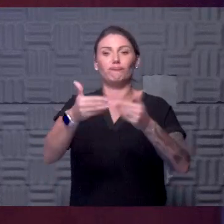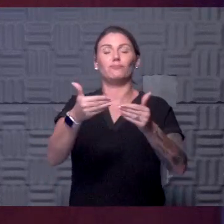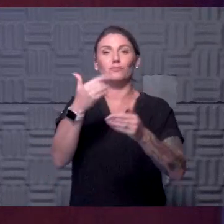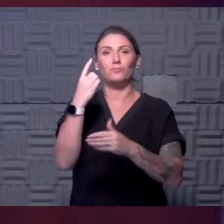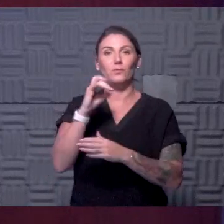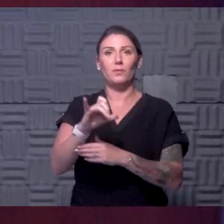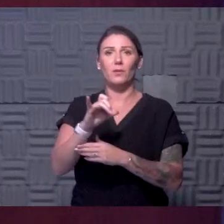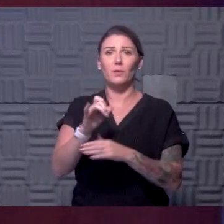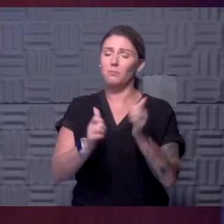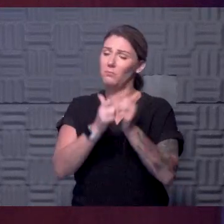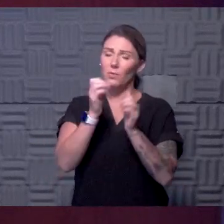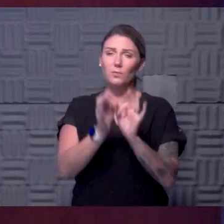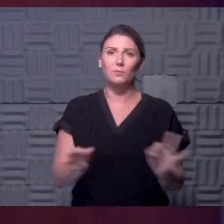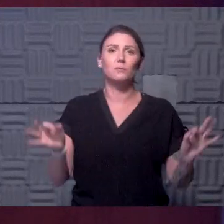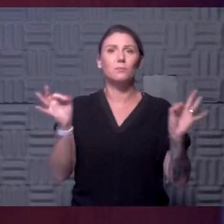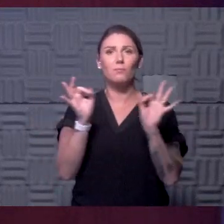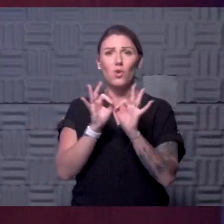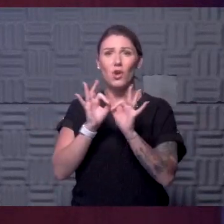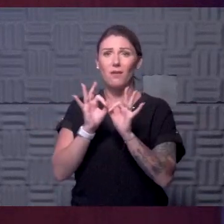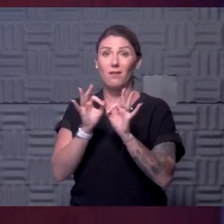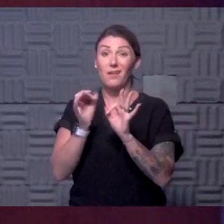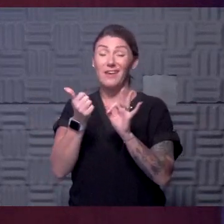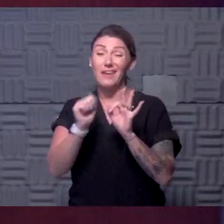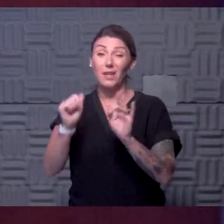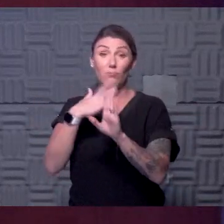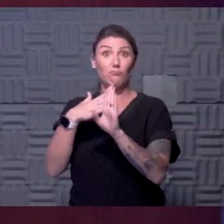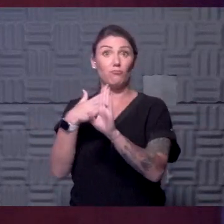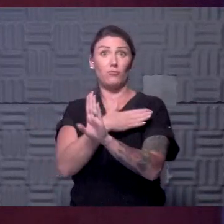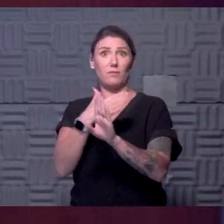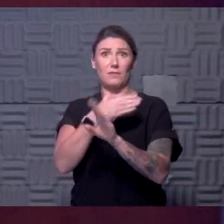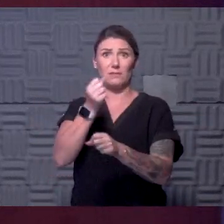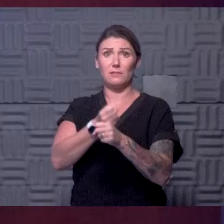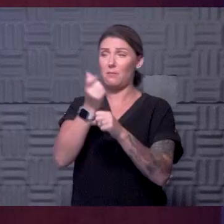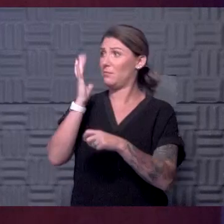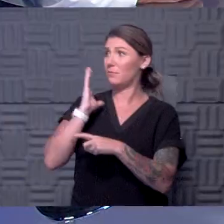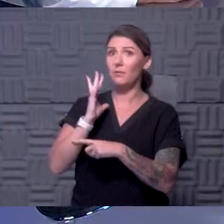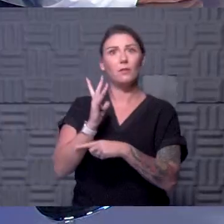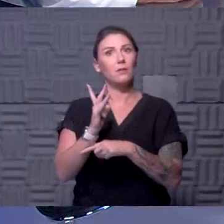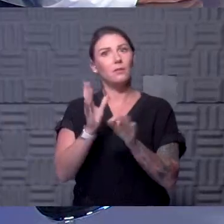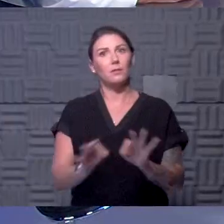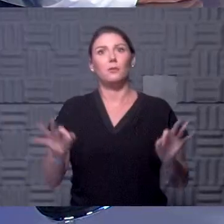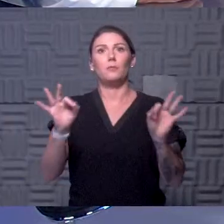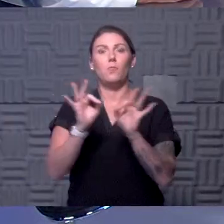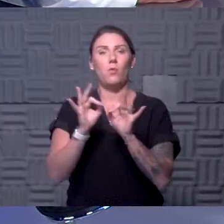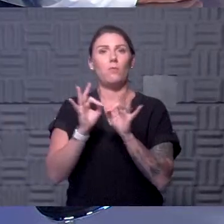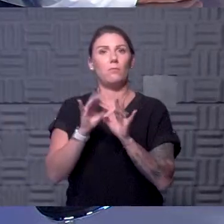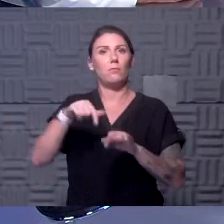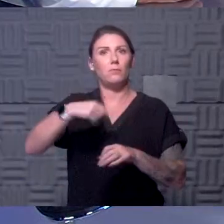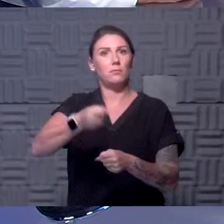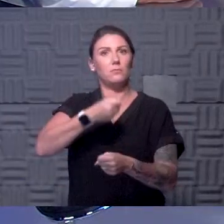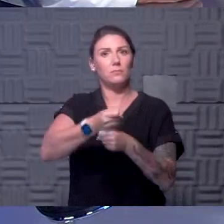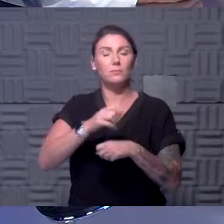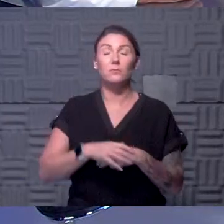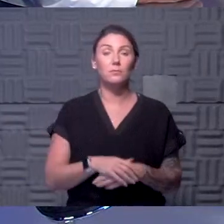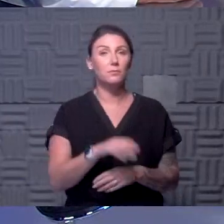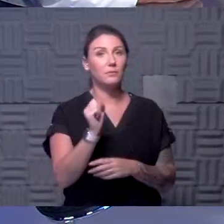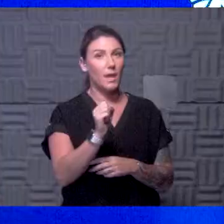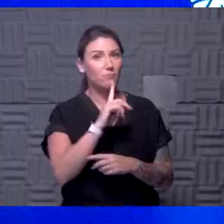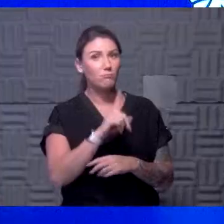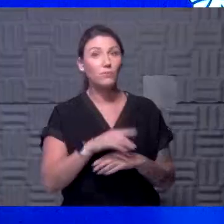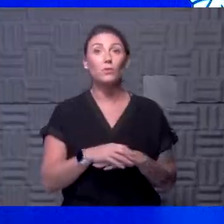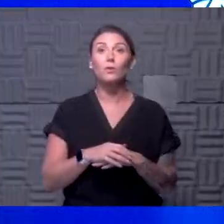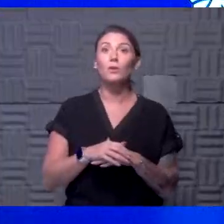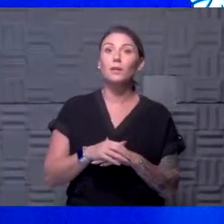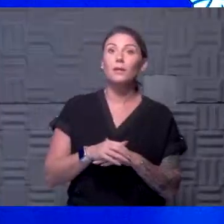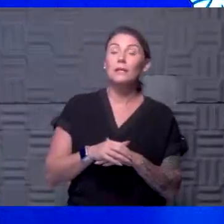it's more important than any previous year that everybody get their flu shot this year. It sure is. And even though we may all have a little